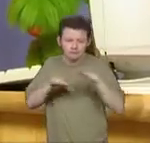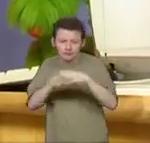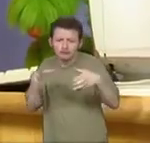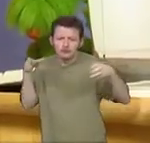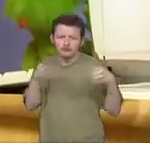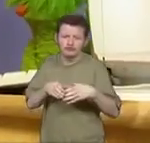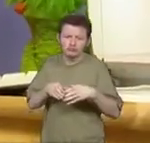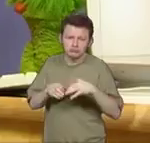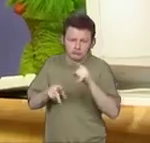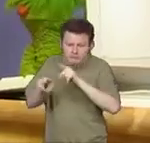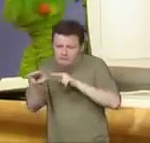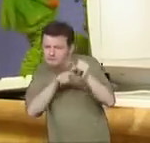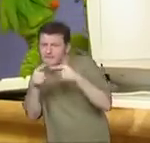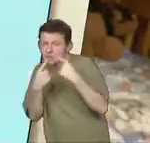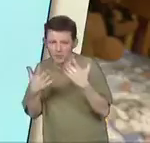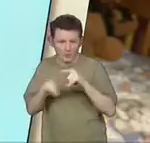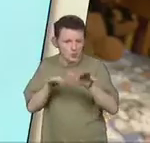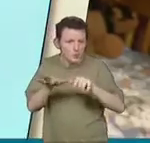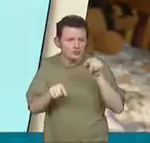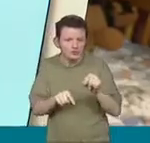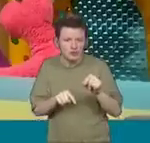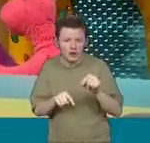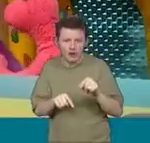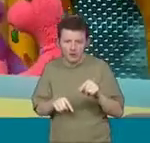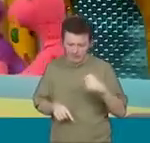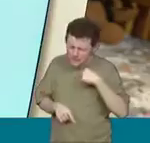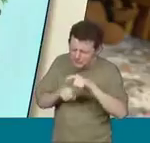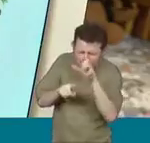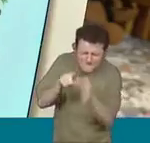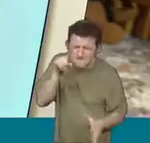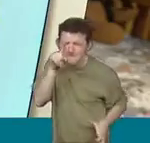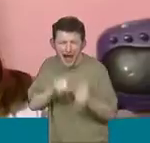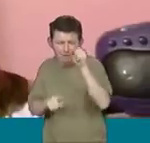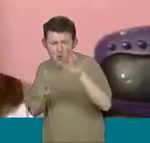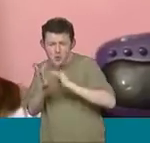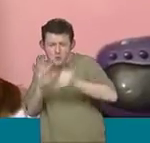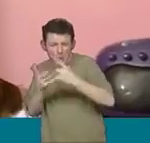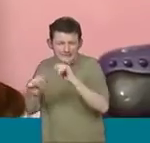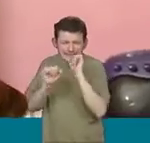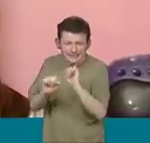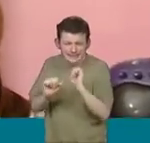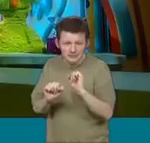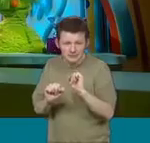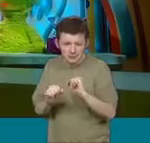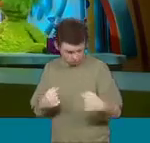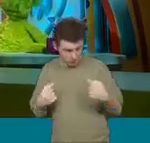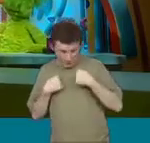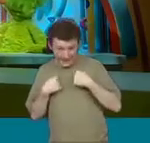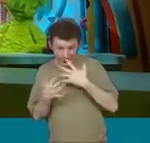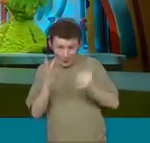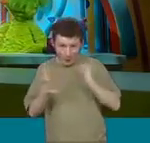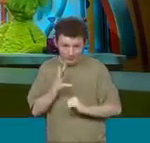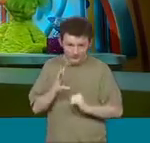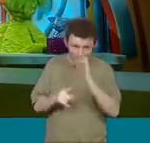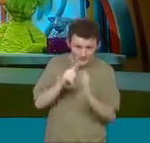So I went to visit the Tiddly Peeps and they do look things up on their computers. I'm trying to find out about hoobs. And we hoobs